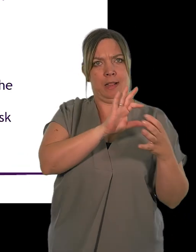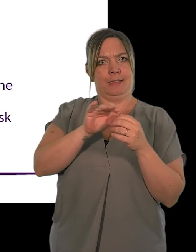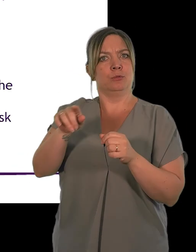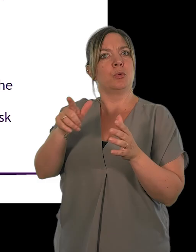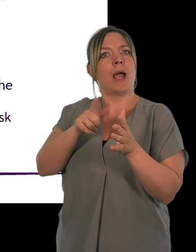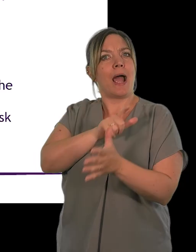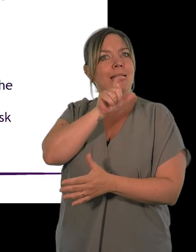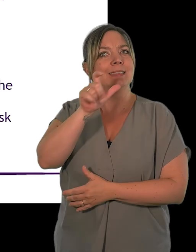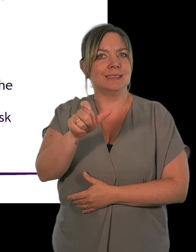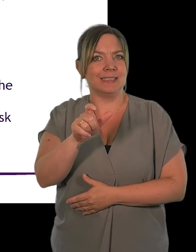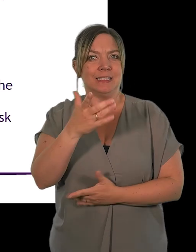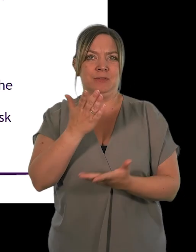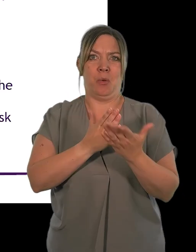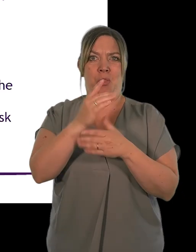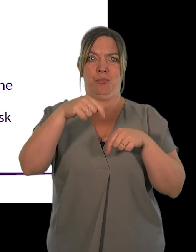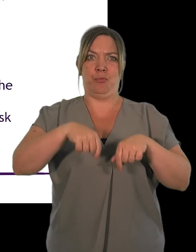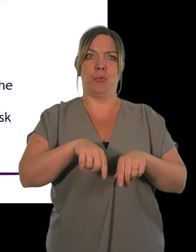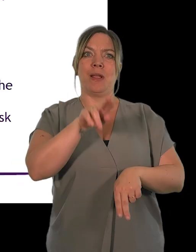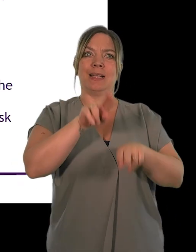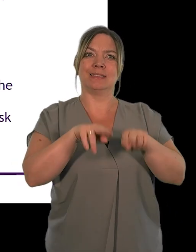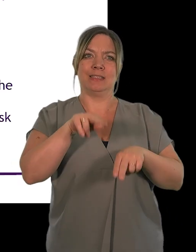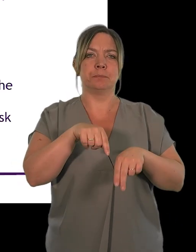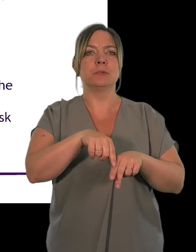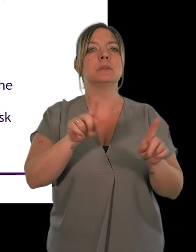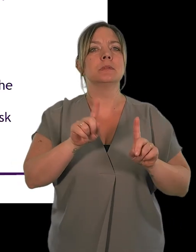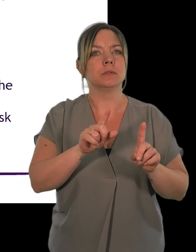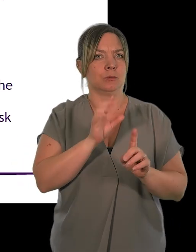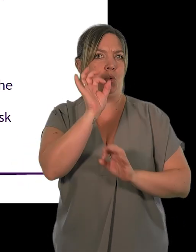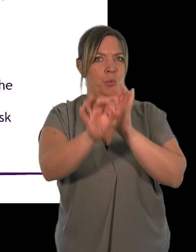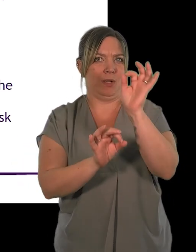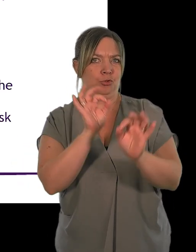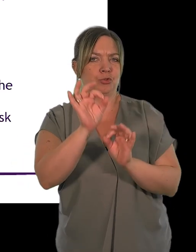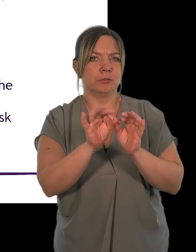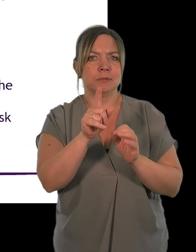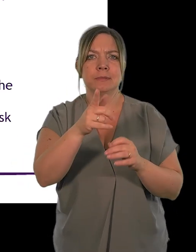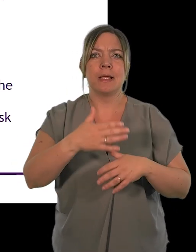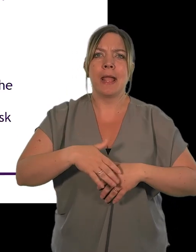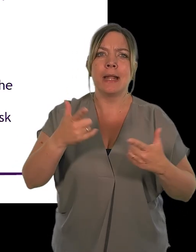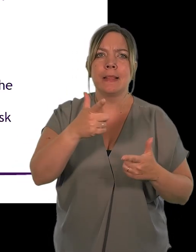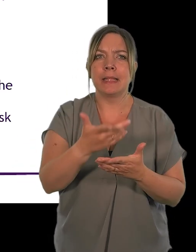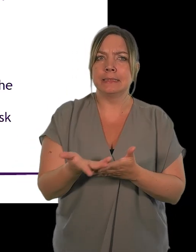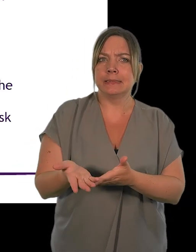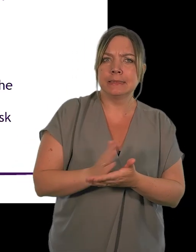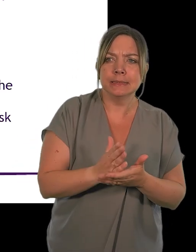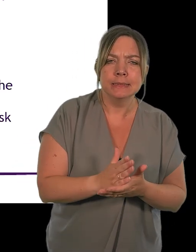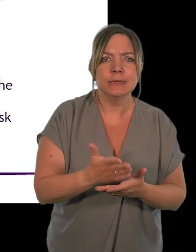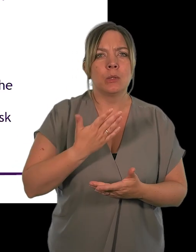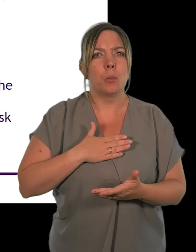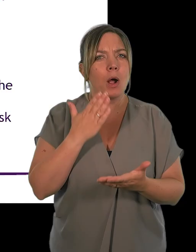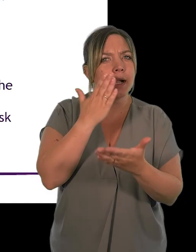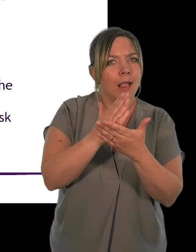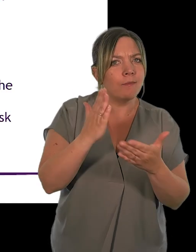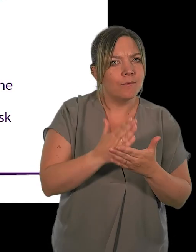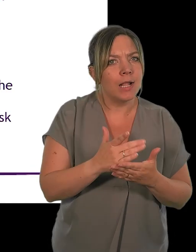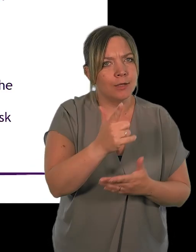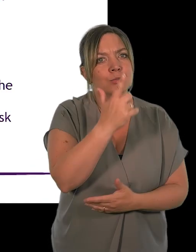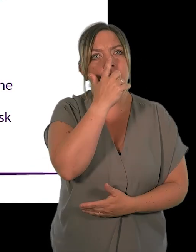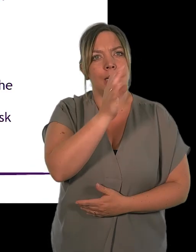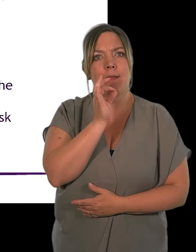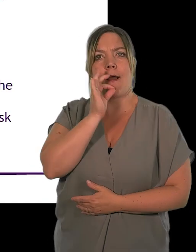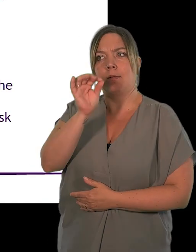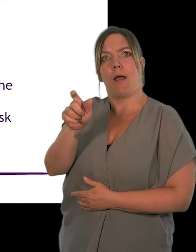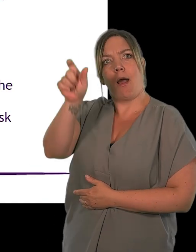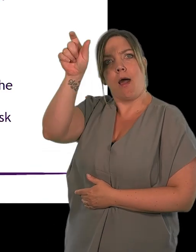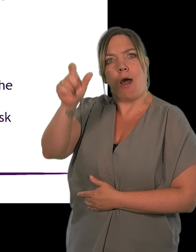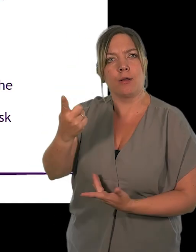in the case of this assessment, or the questions. If you're unsure of anything or you need further clarification, remember